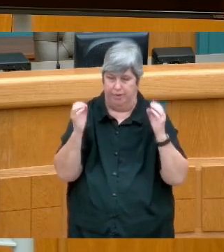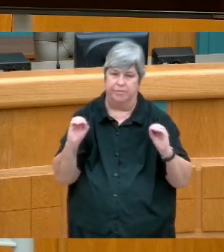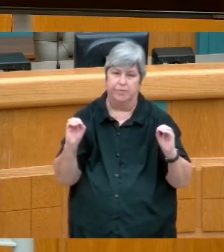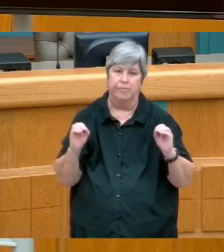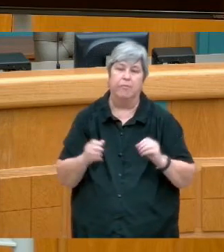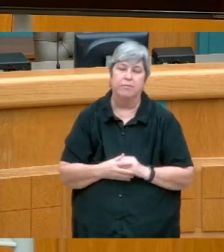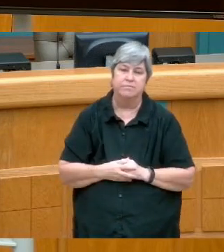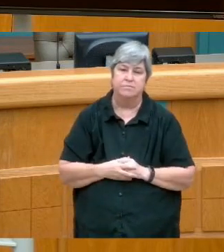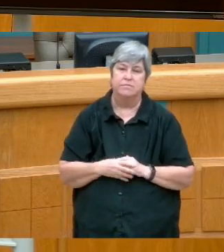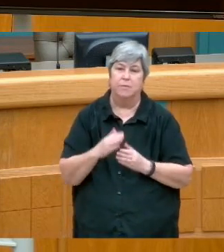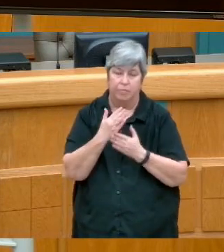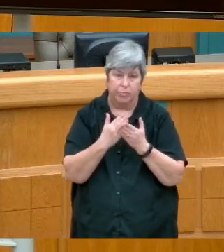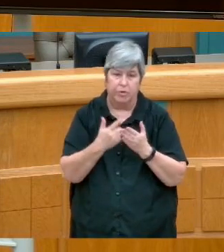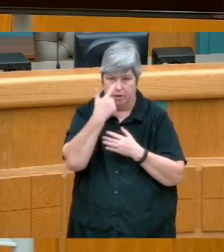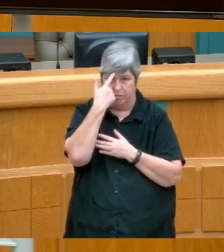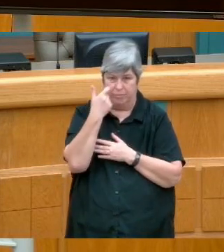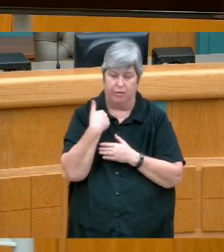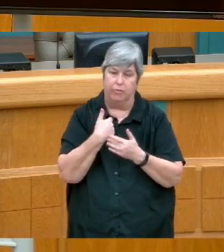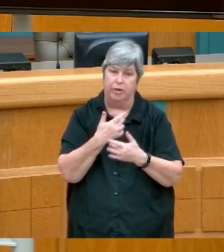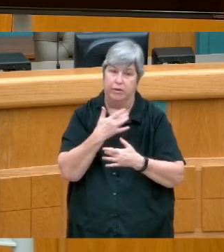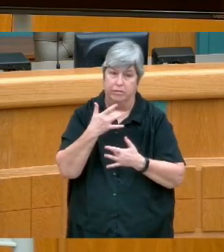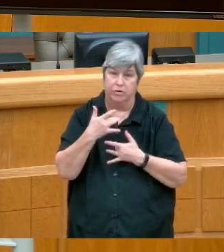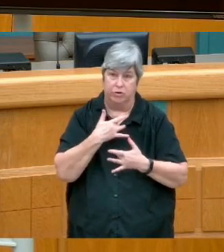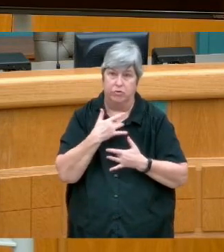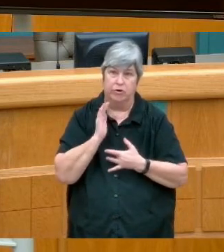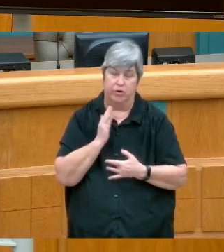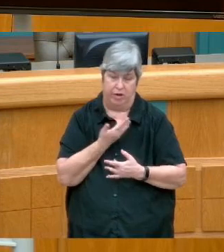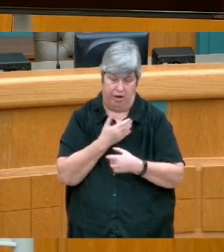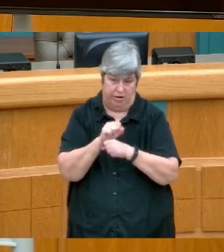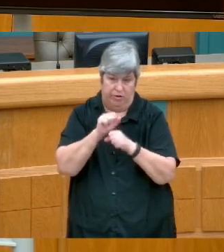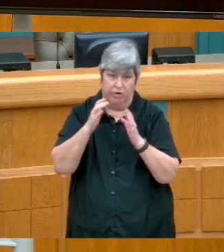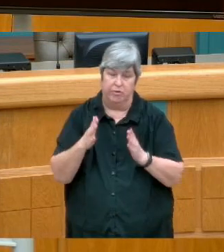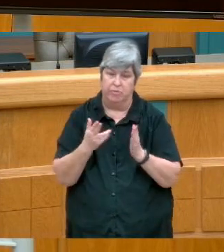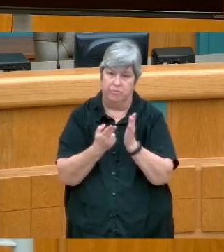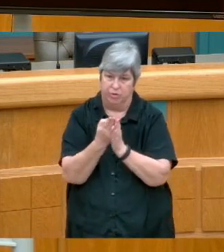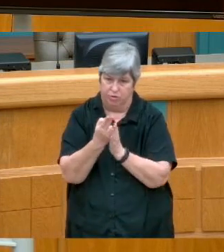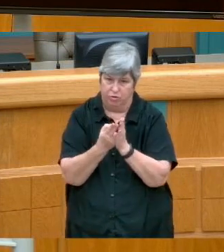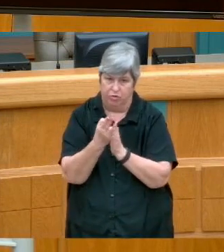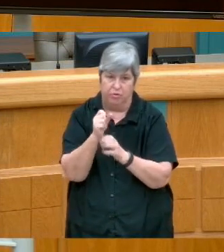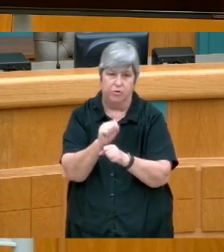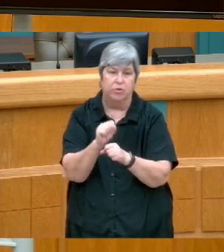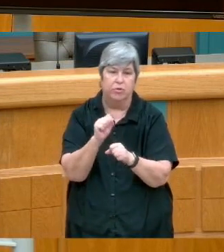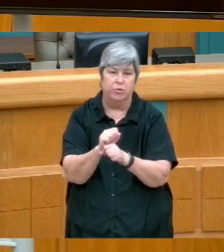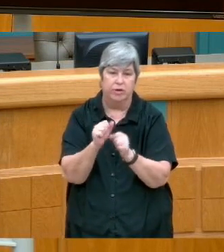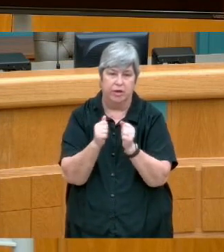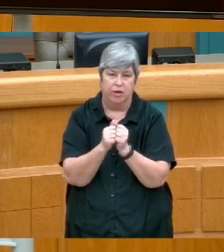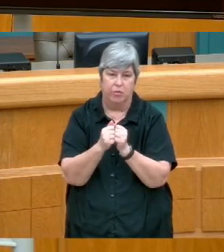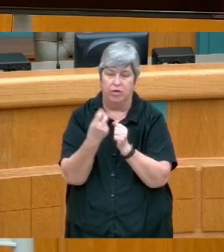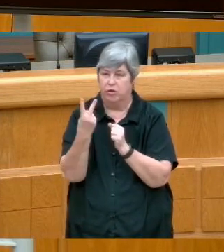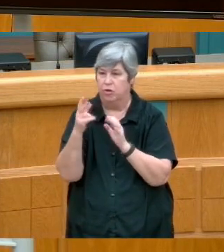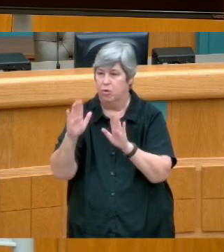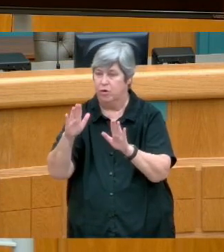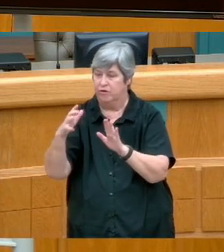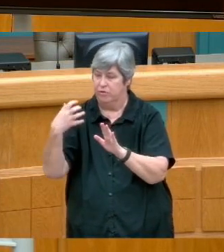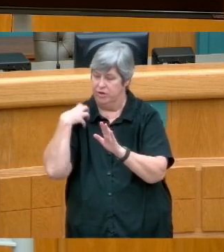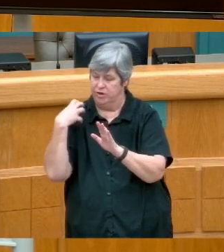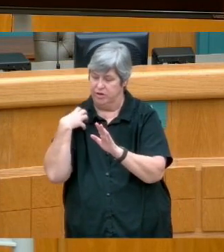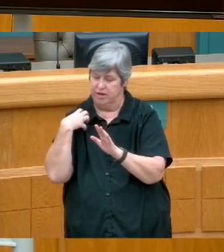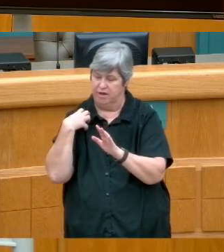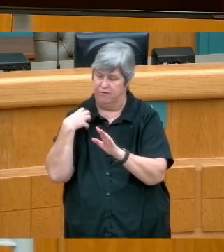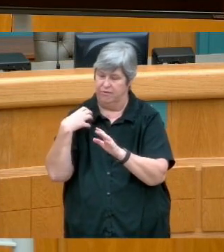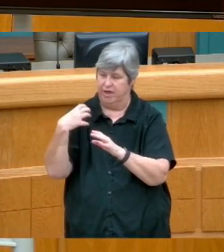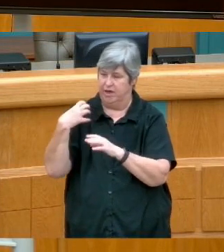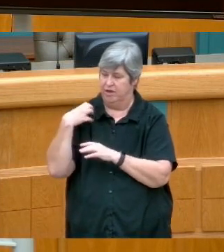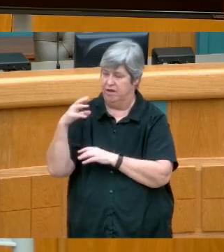And in part, that's because we care about our employees, and we made sure working with our 2 great chiefs, Chief Markle on the